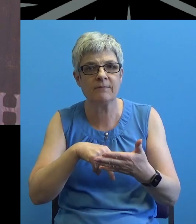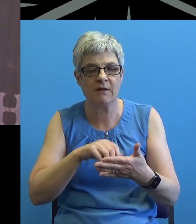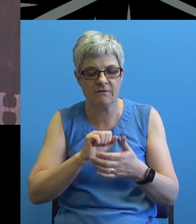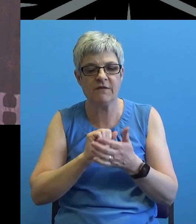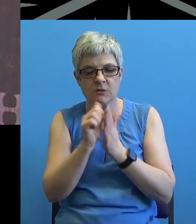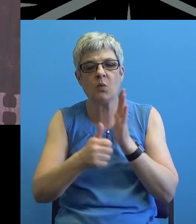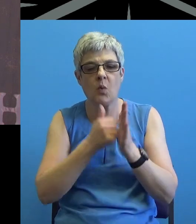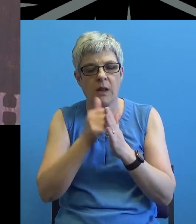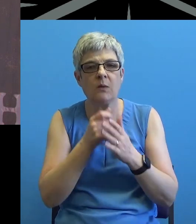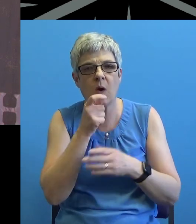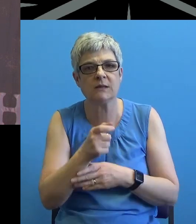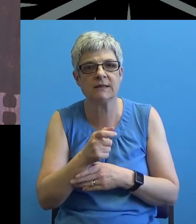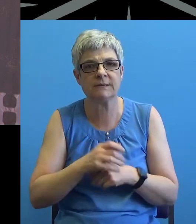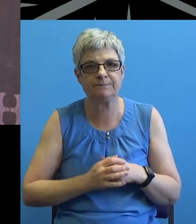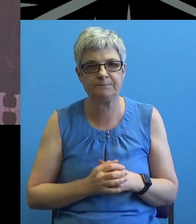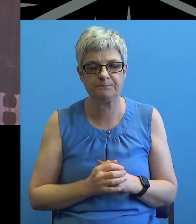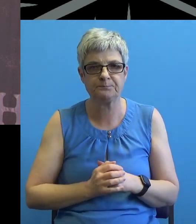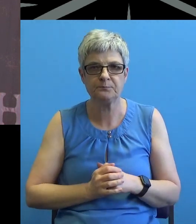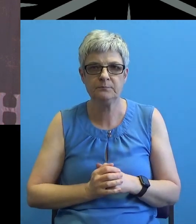word.